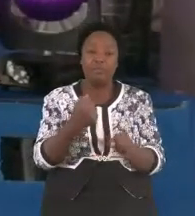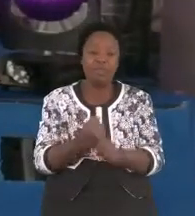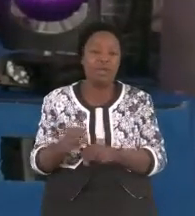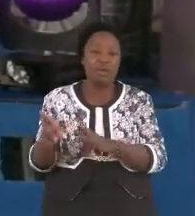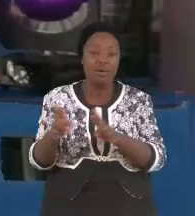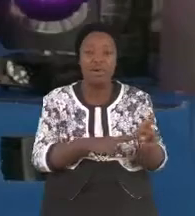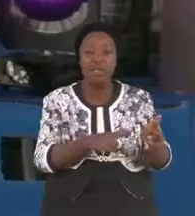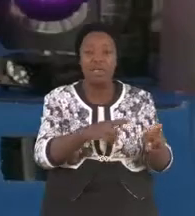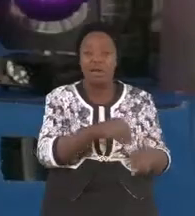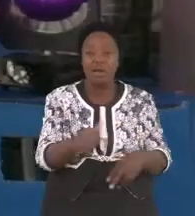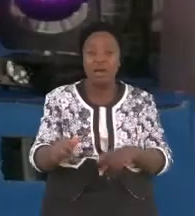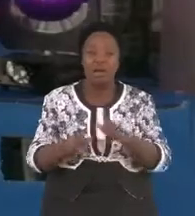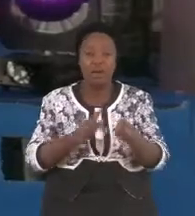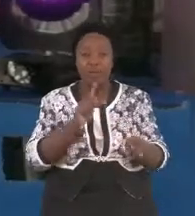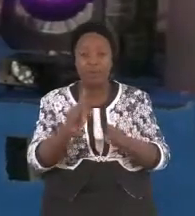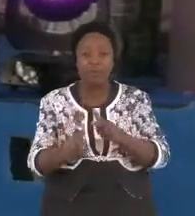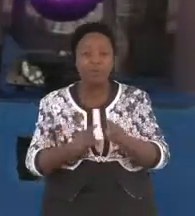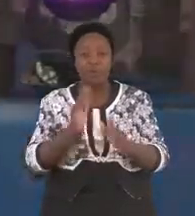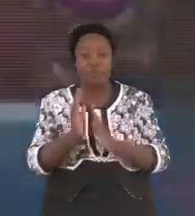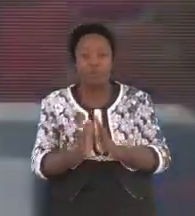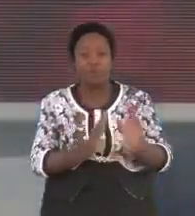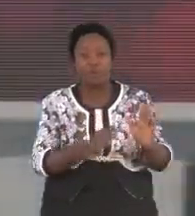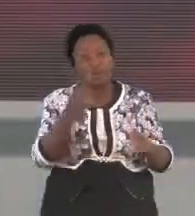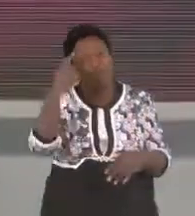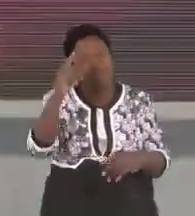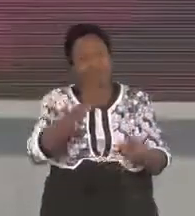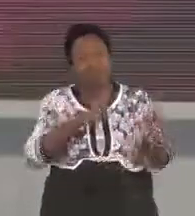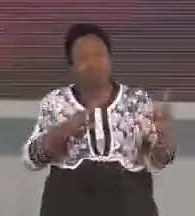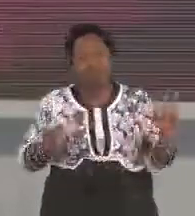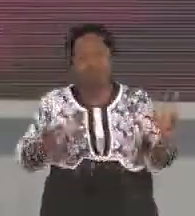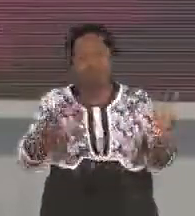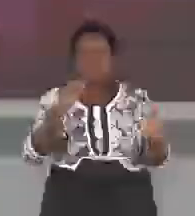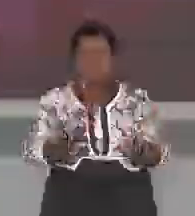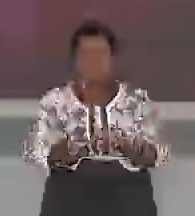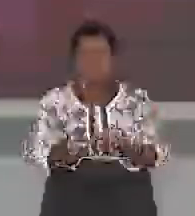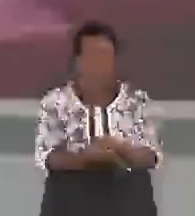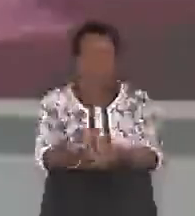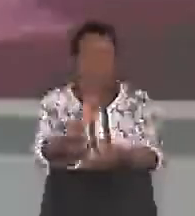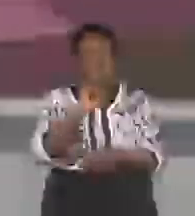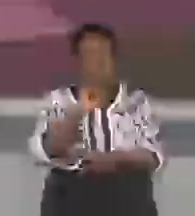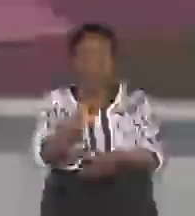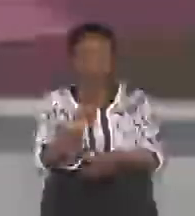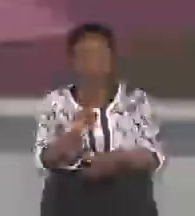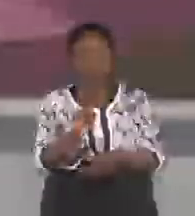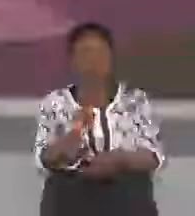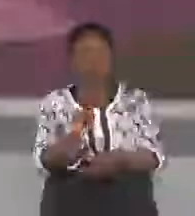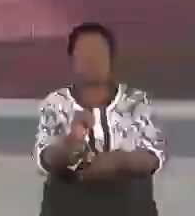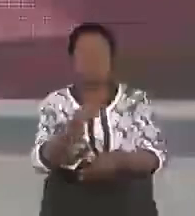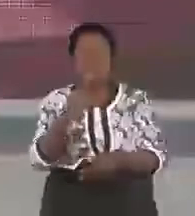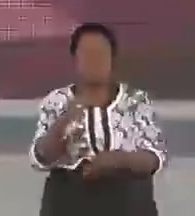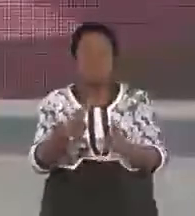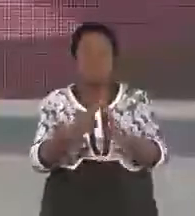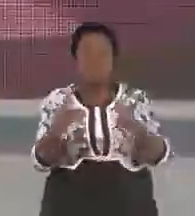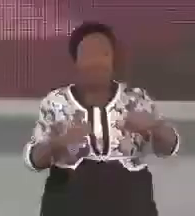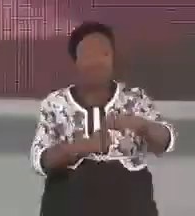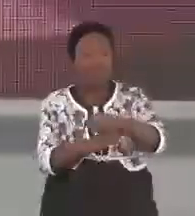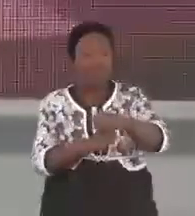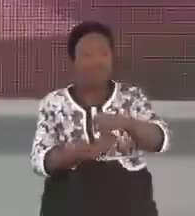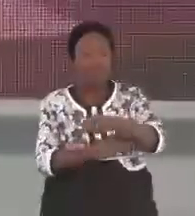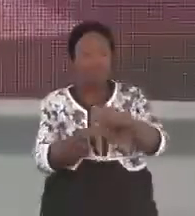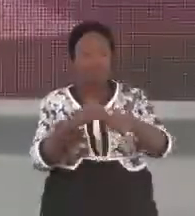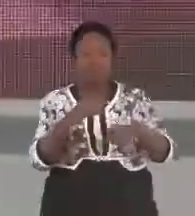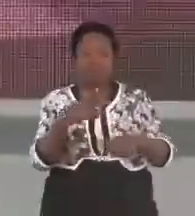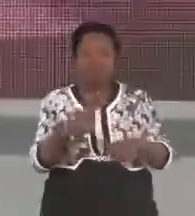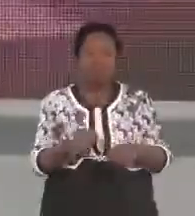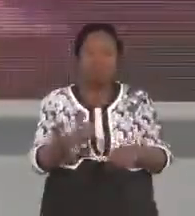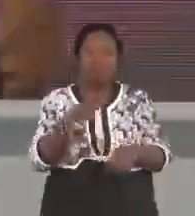people prepared for the Lord. That is the very foundation of the ministry